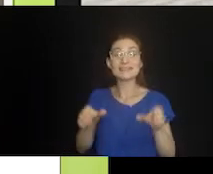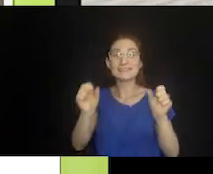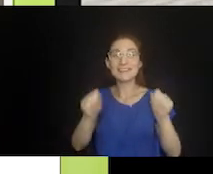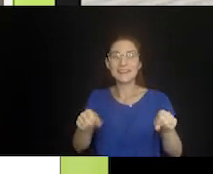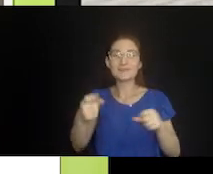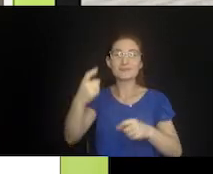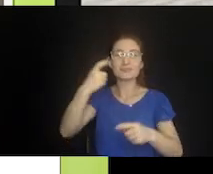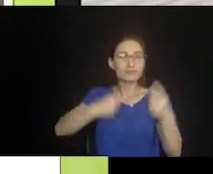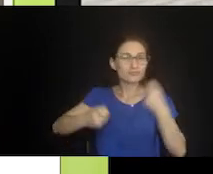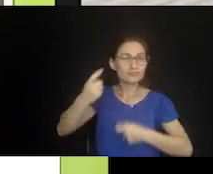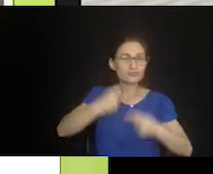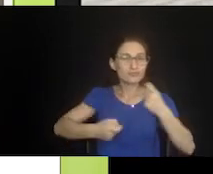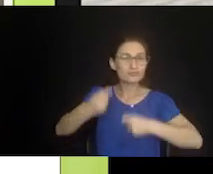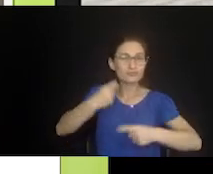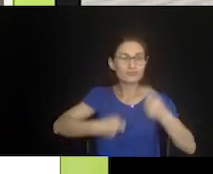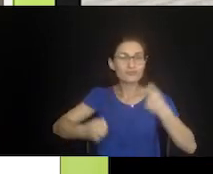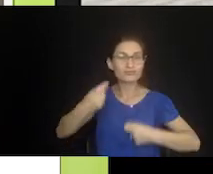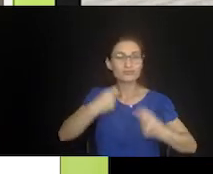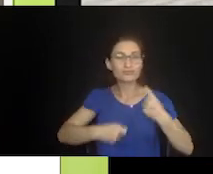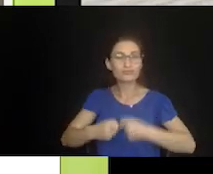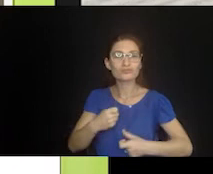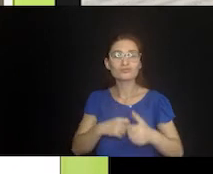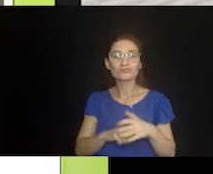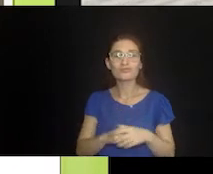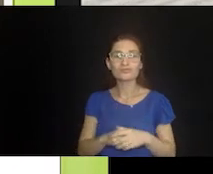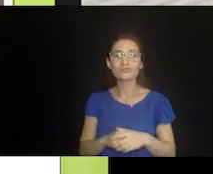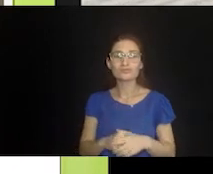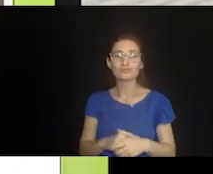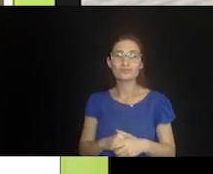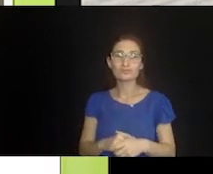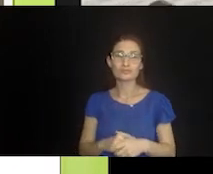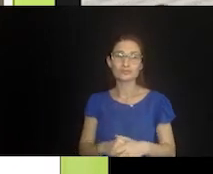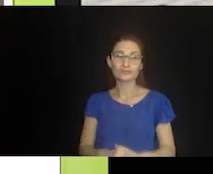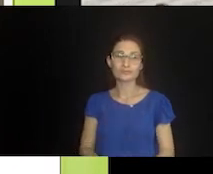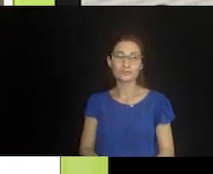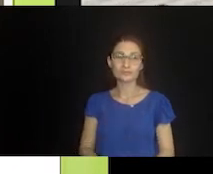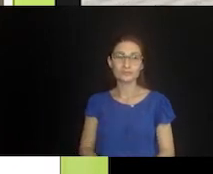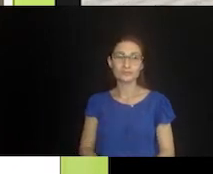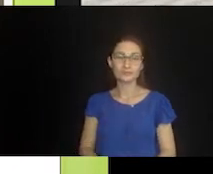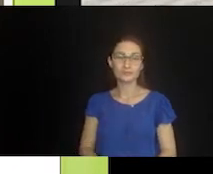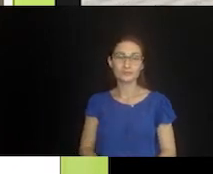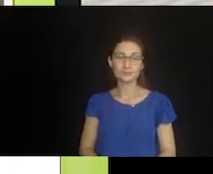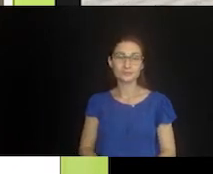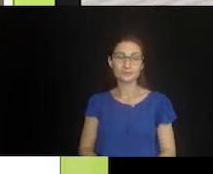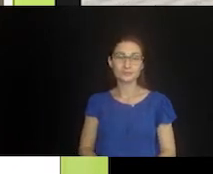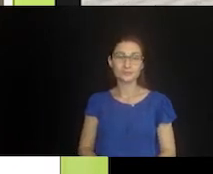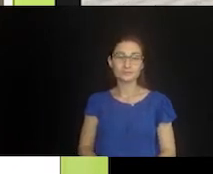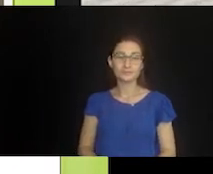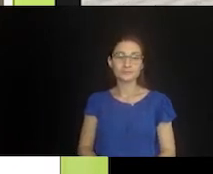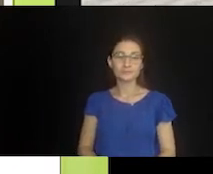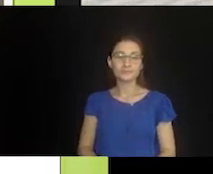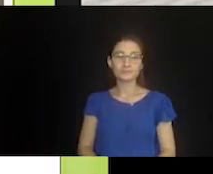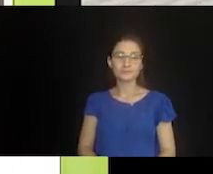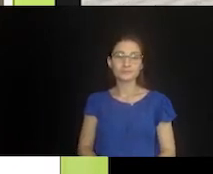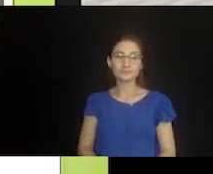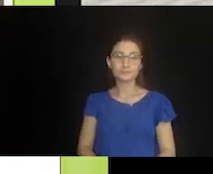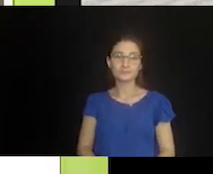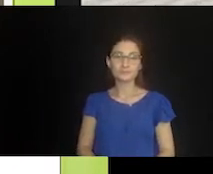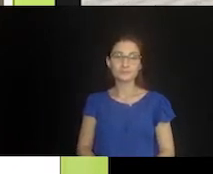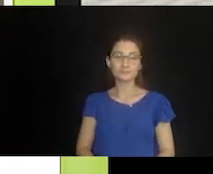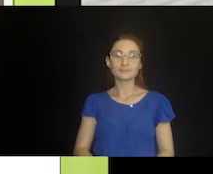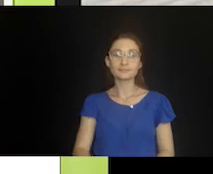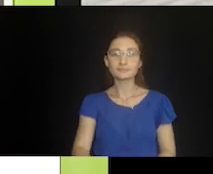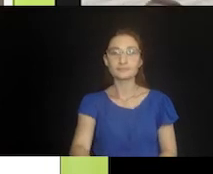my participants on the line here to ask any questions that they may have.